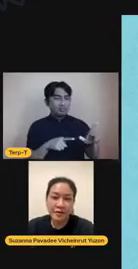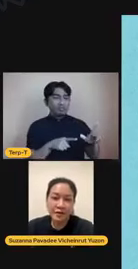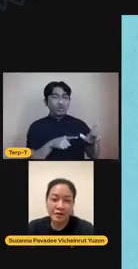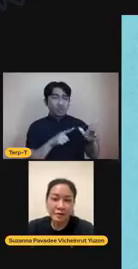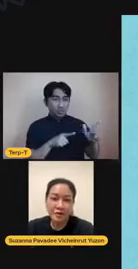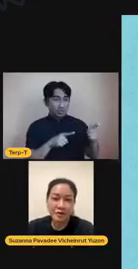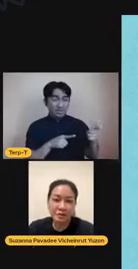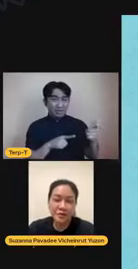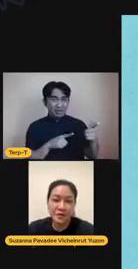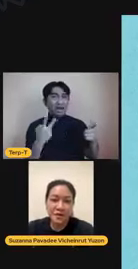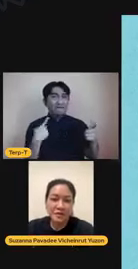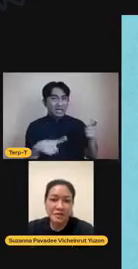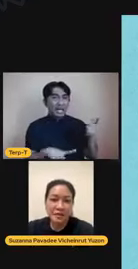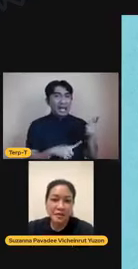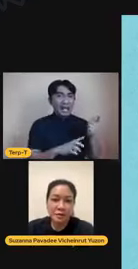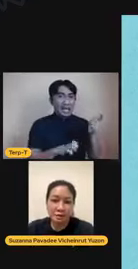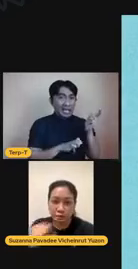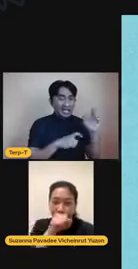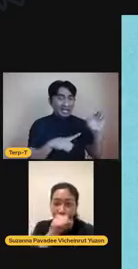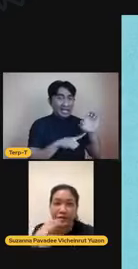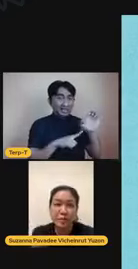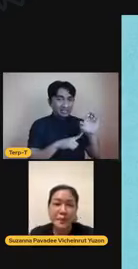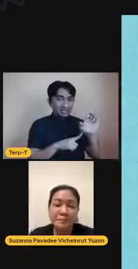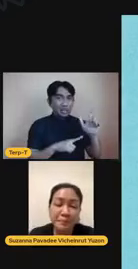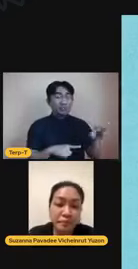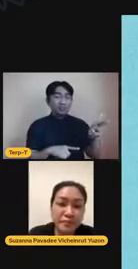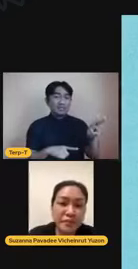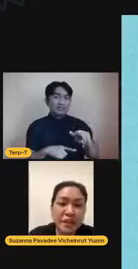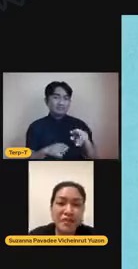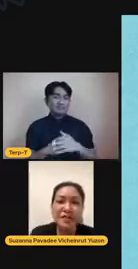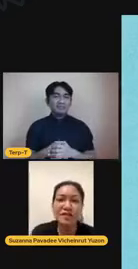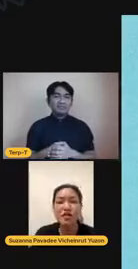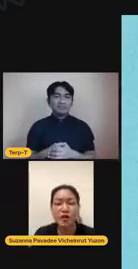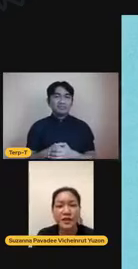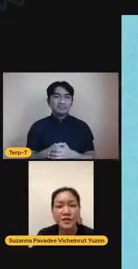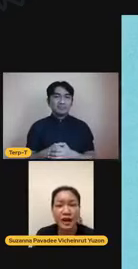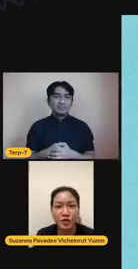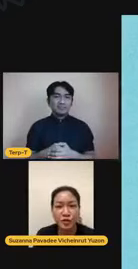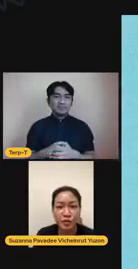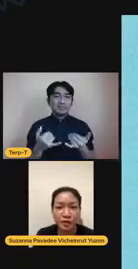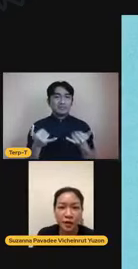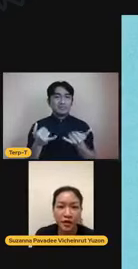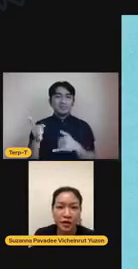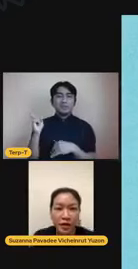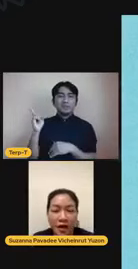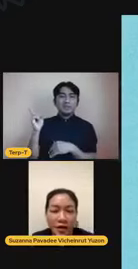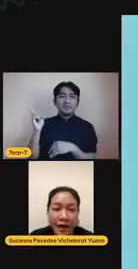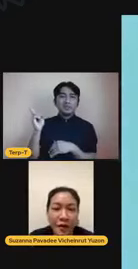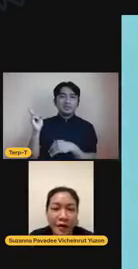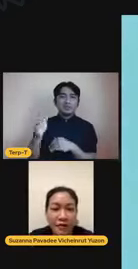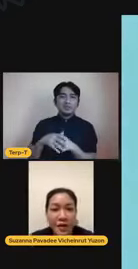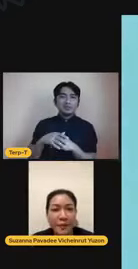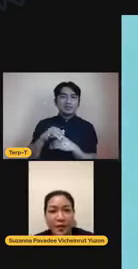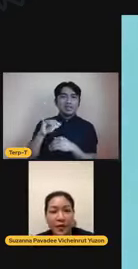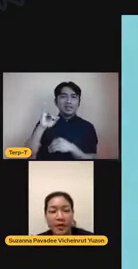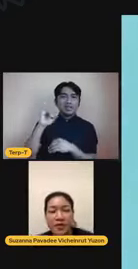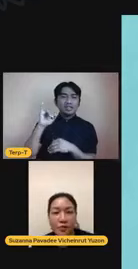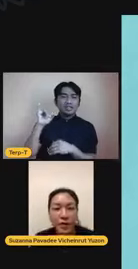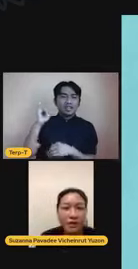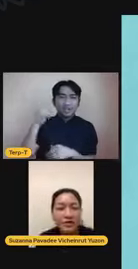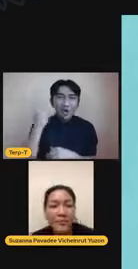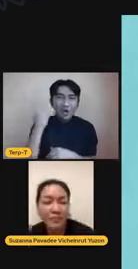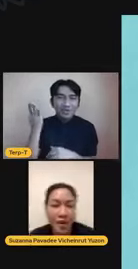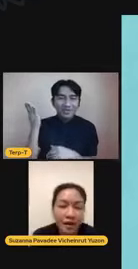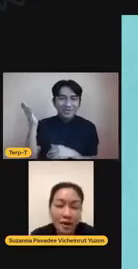pair of our chromosomes. So they do, excuse me. So this is Joey's actual karyotype.